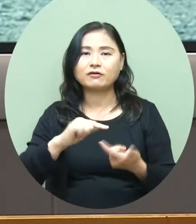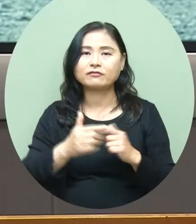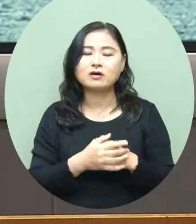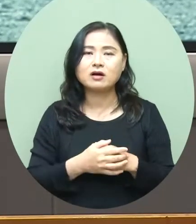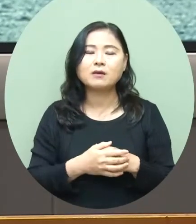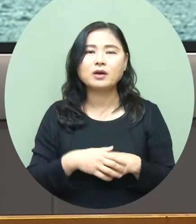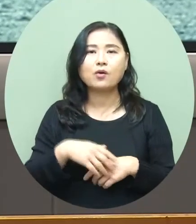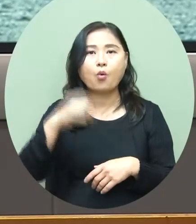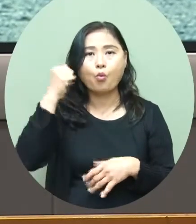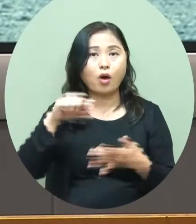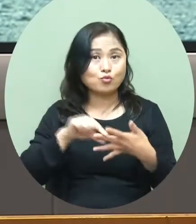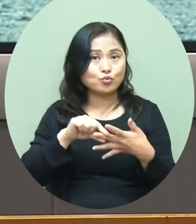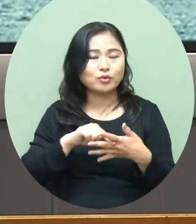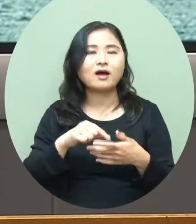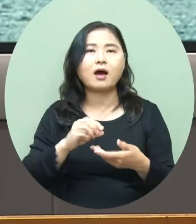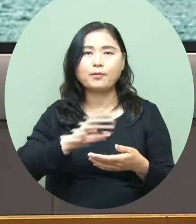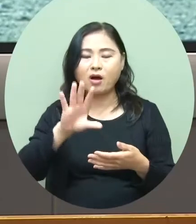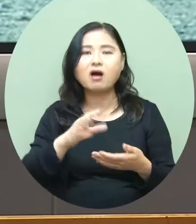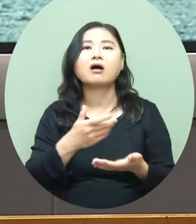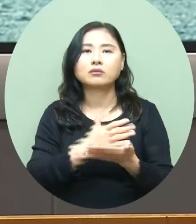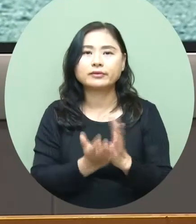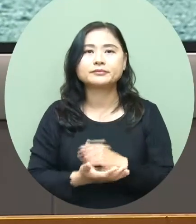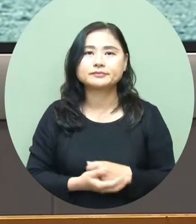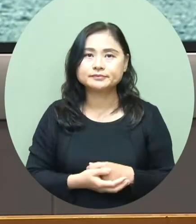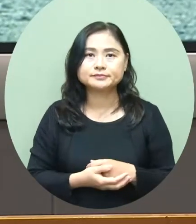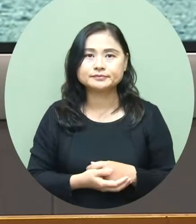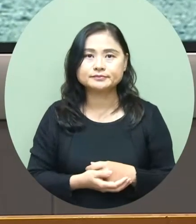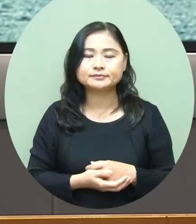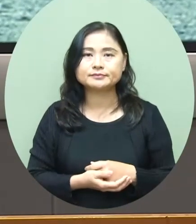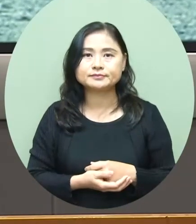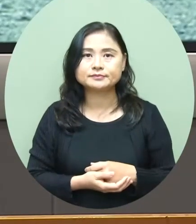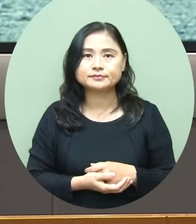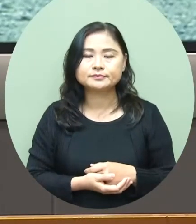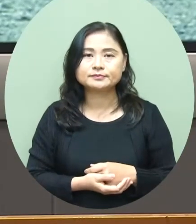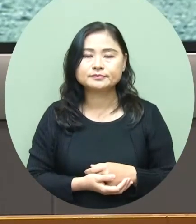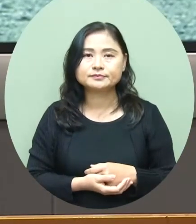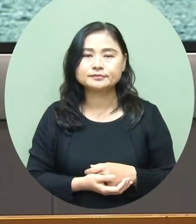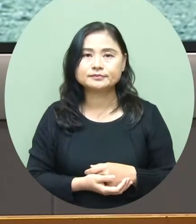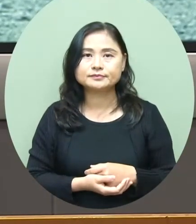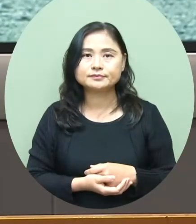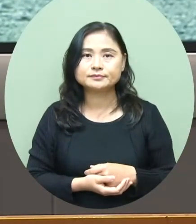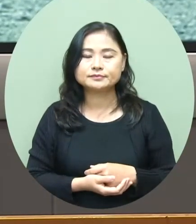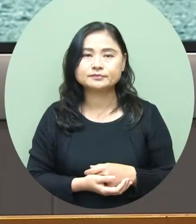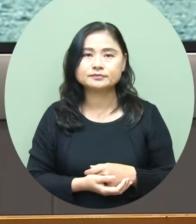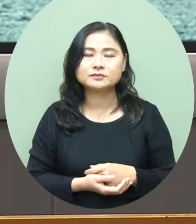the remaining 66 cases, they were declared through other channels, for example, from residential care homes.